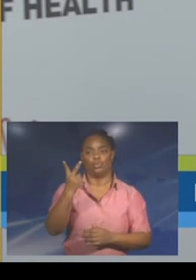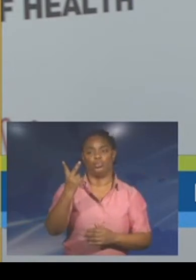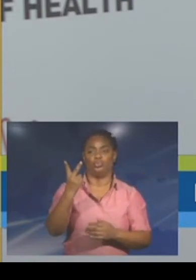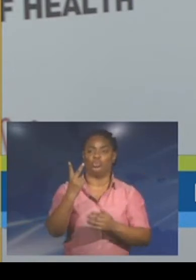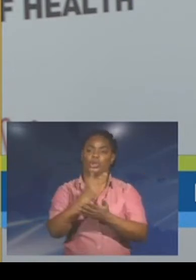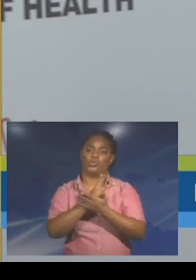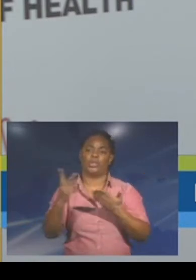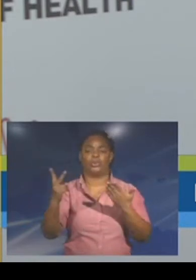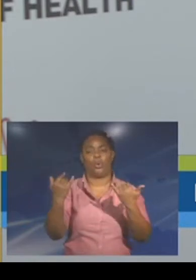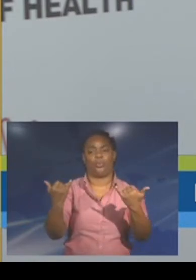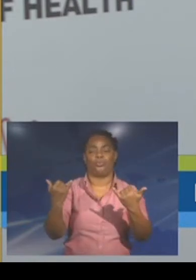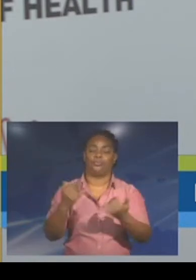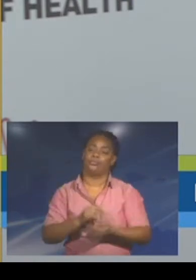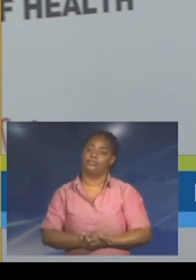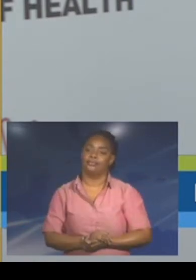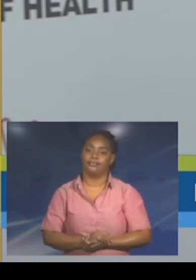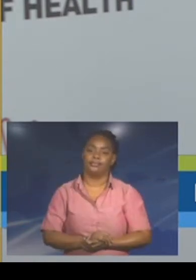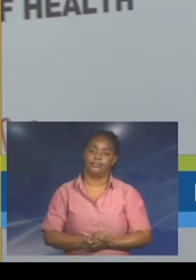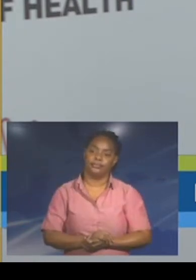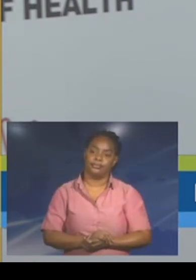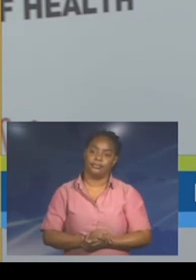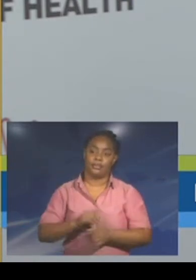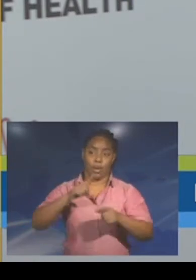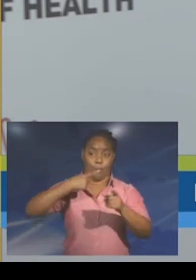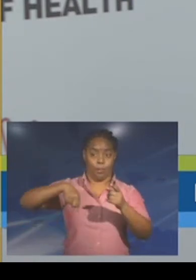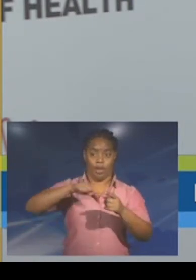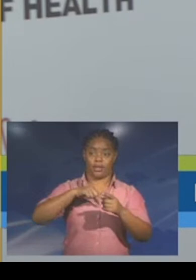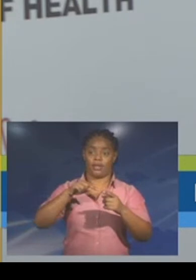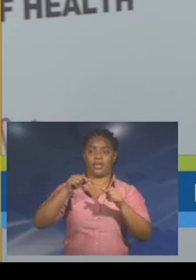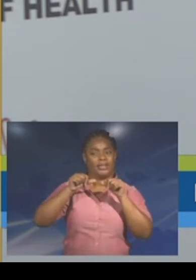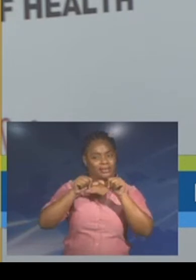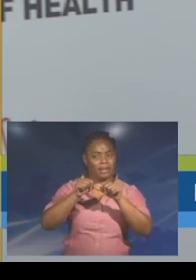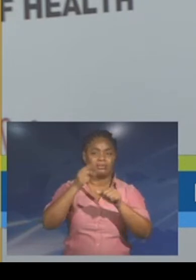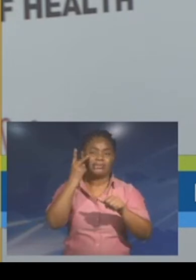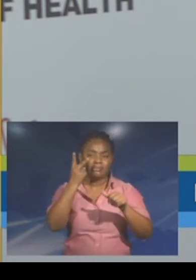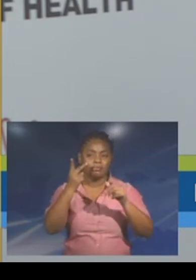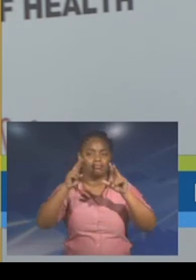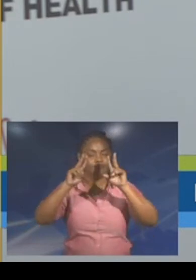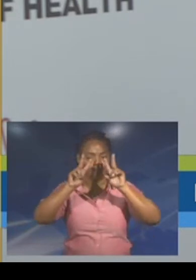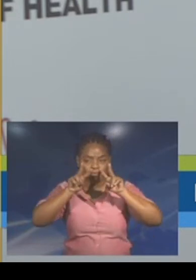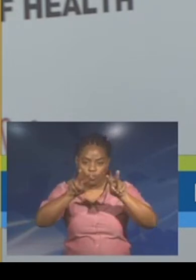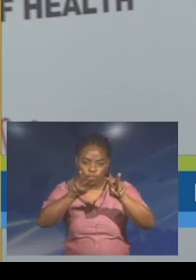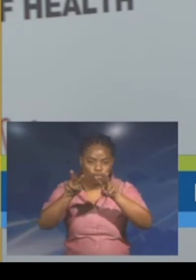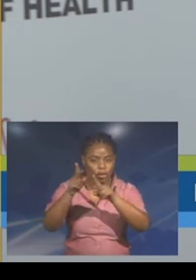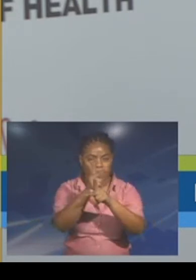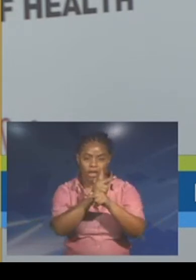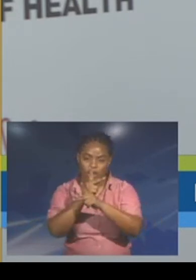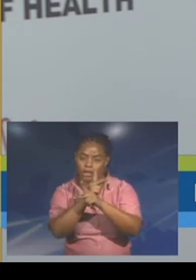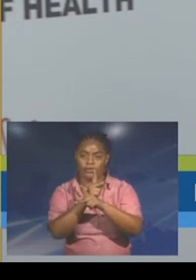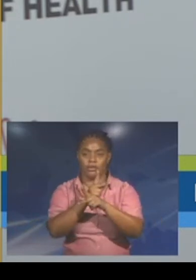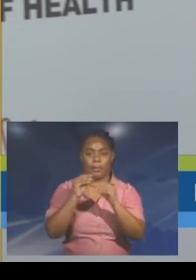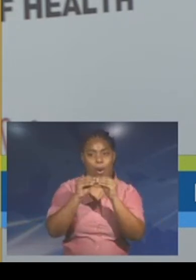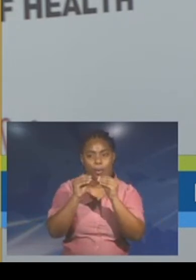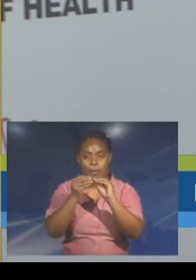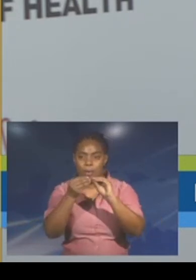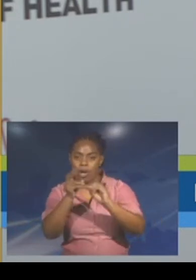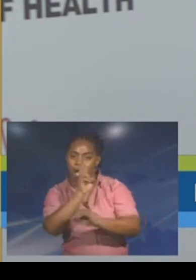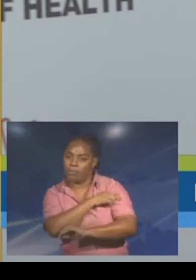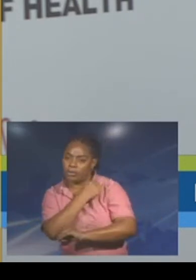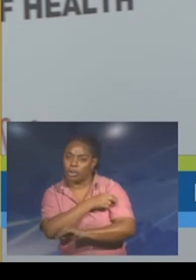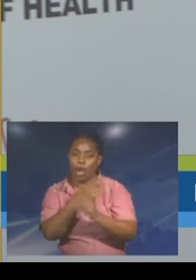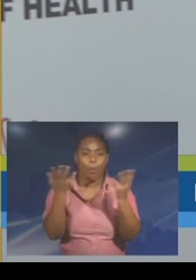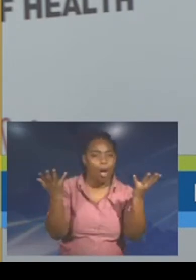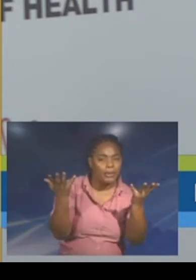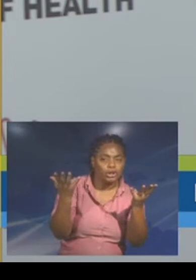close eye on what is happening in terms of our total numbers, hospitalization, and all the other indicators over the coming weeks